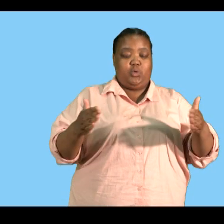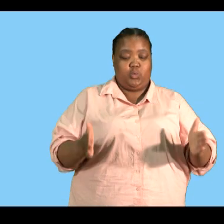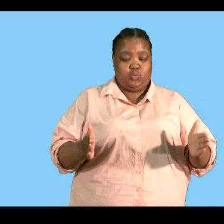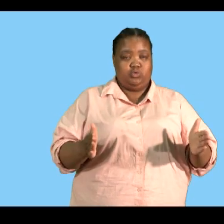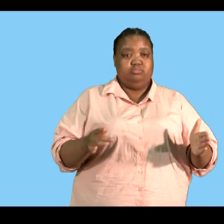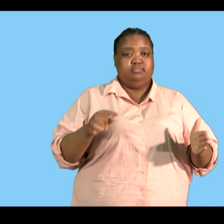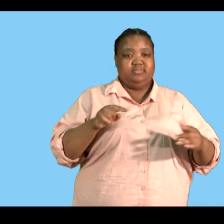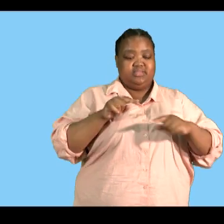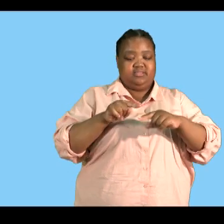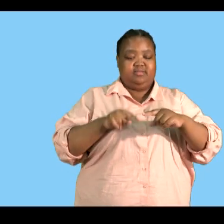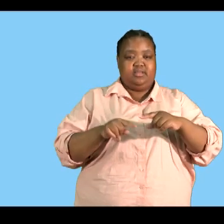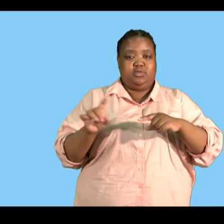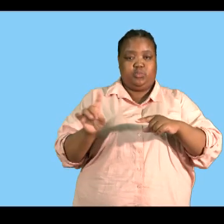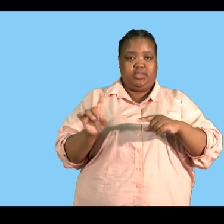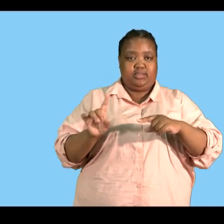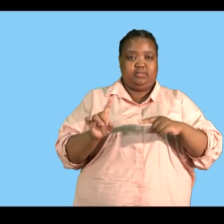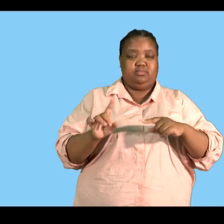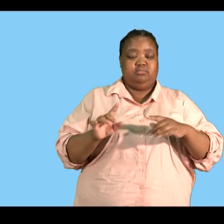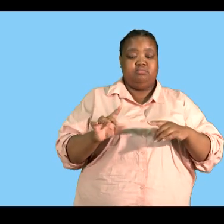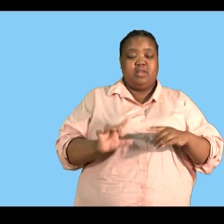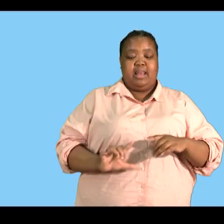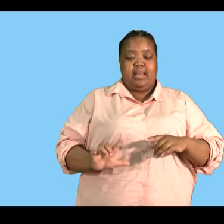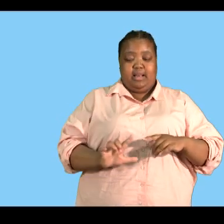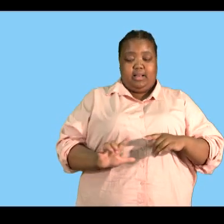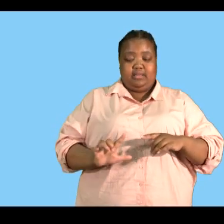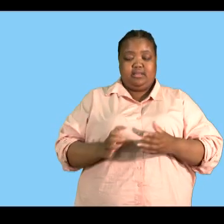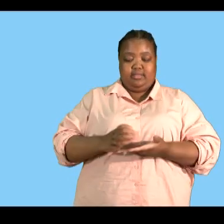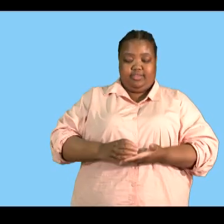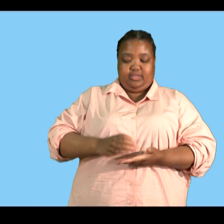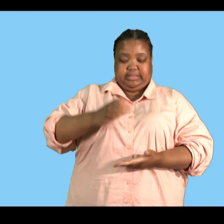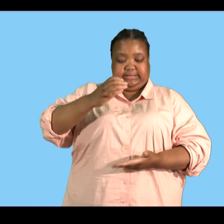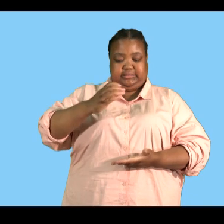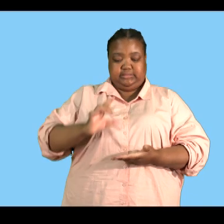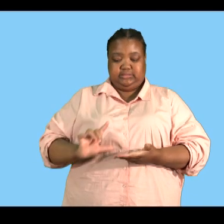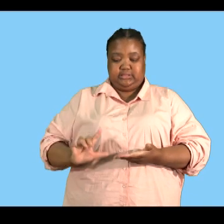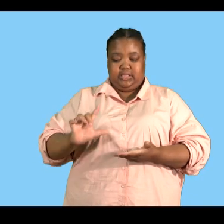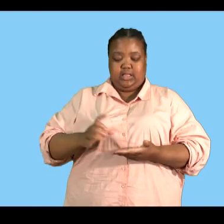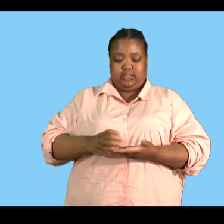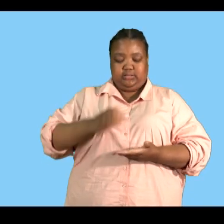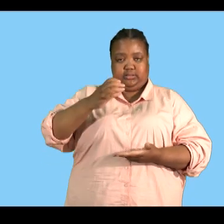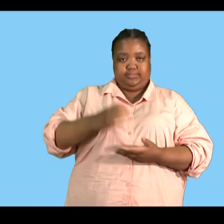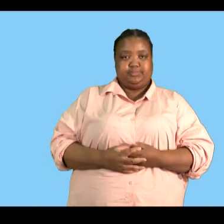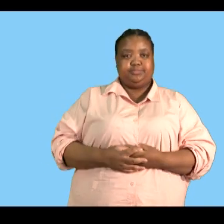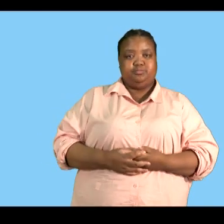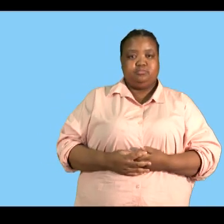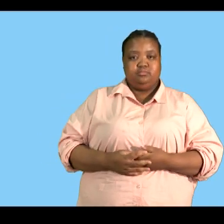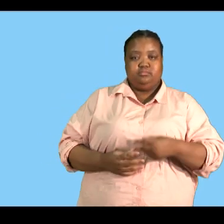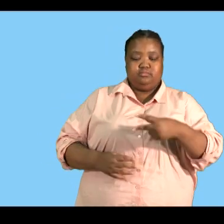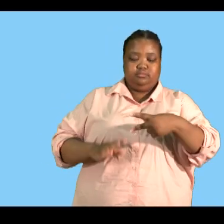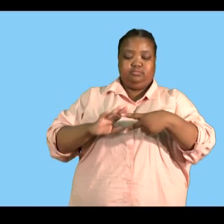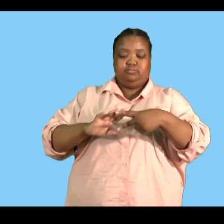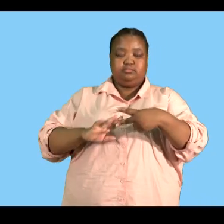a box being divided by the length of a tin. So now having those